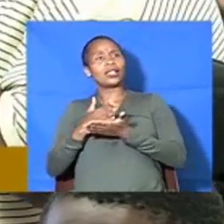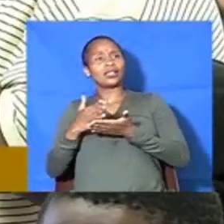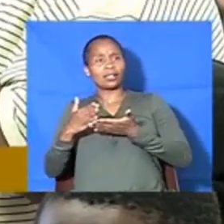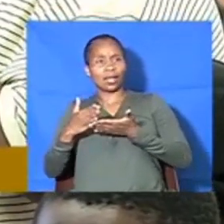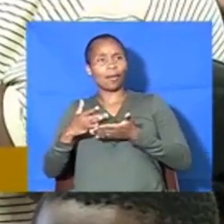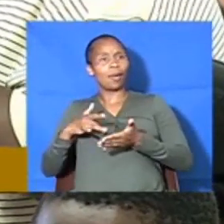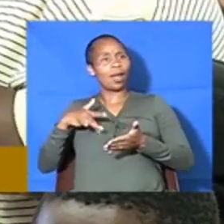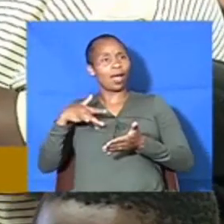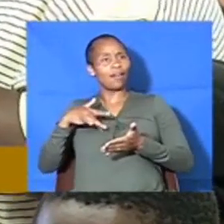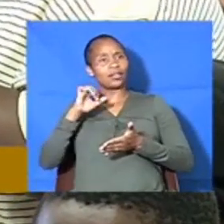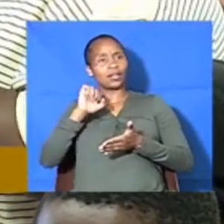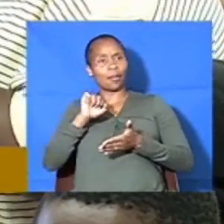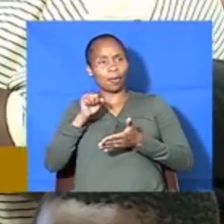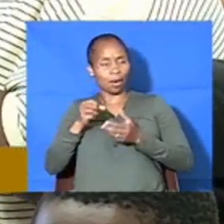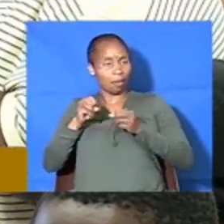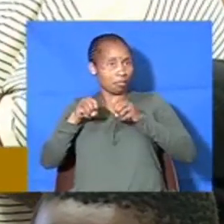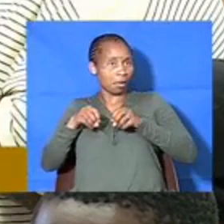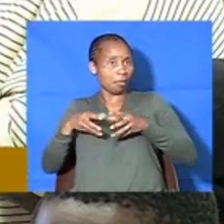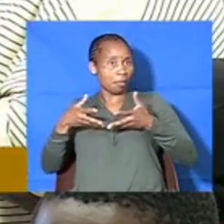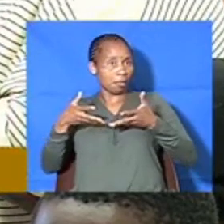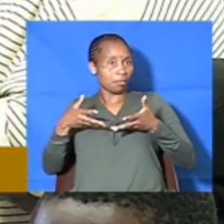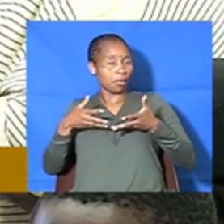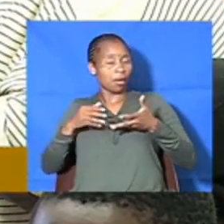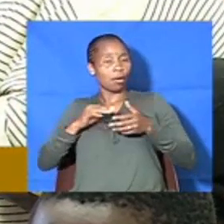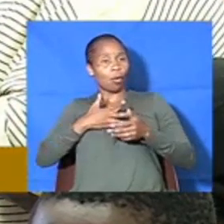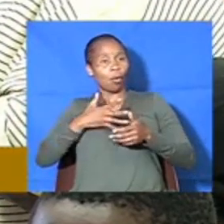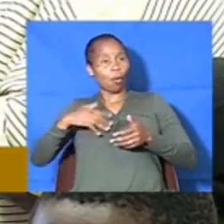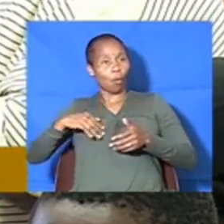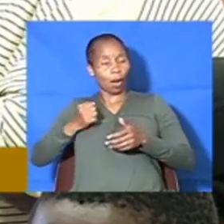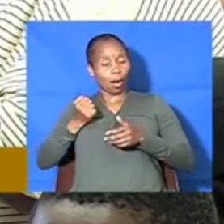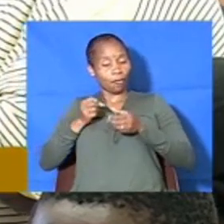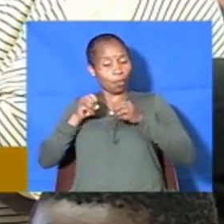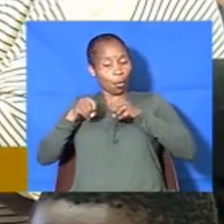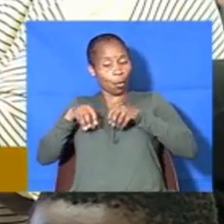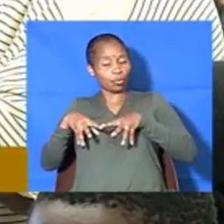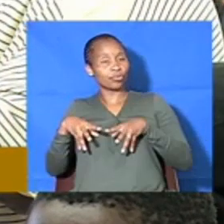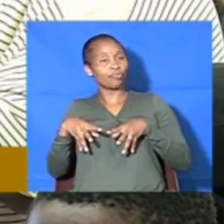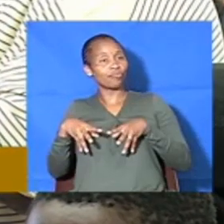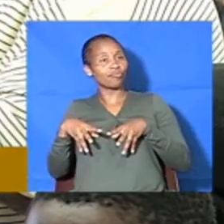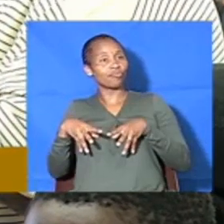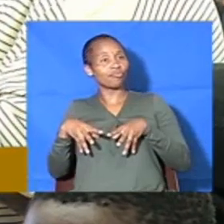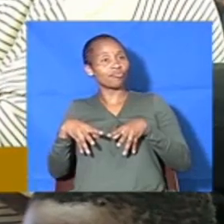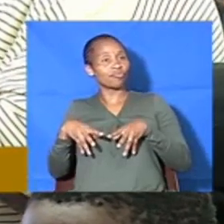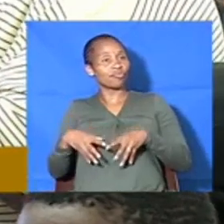chronic medications. I went there yesterday.